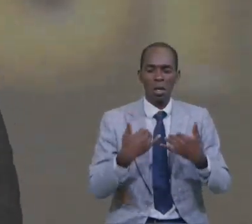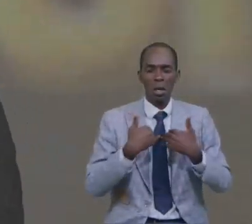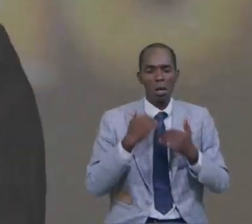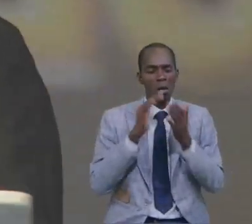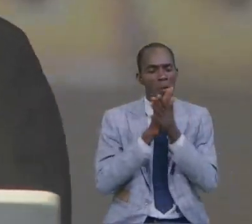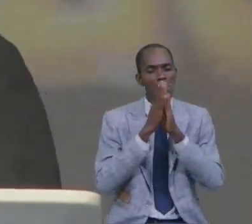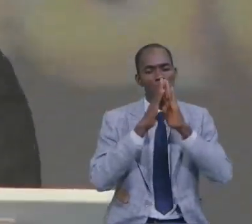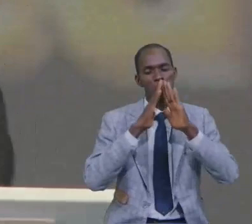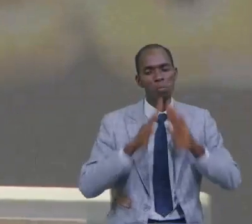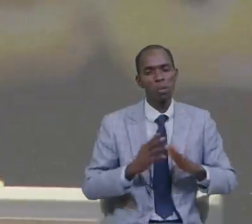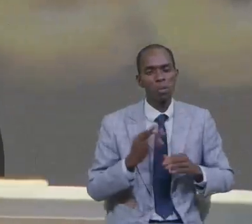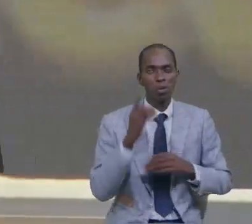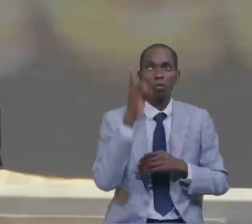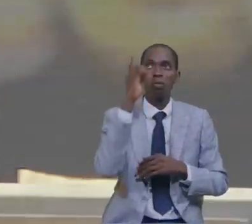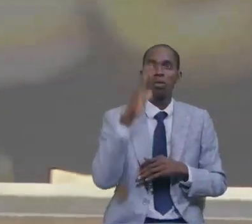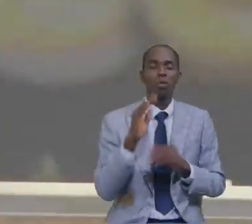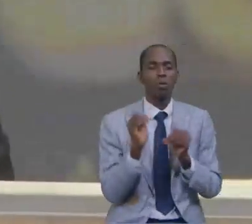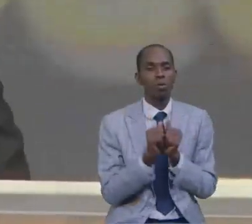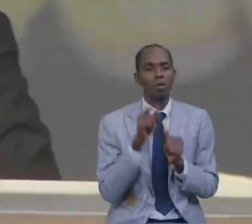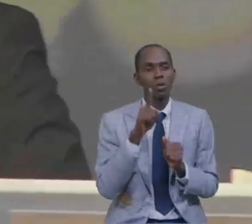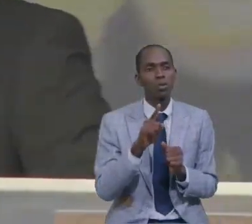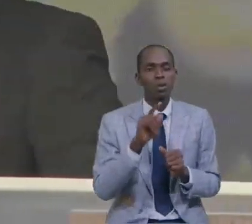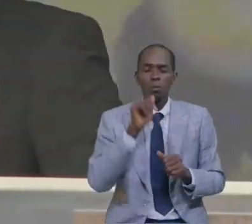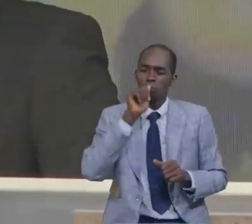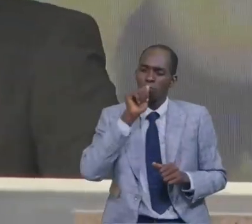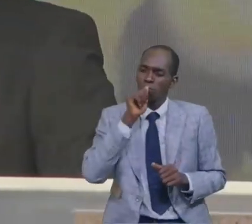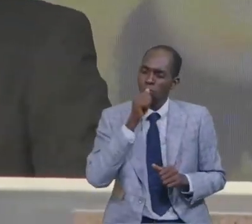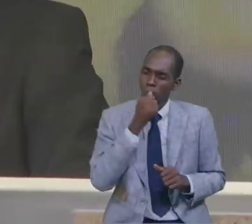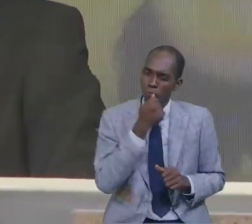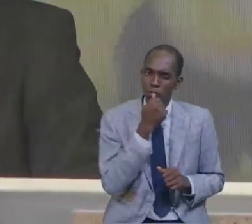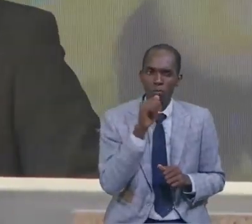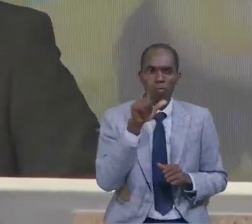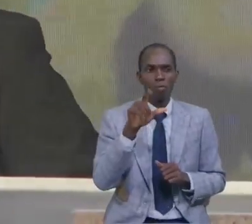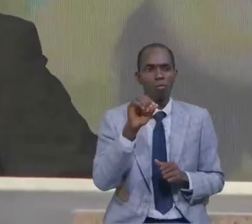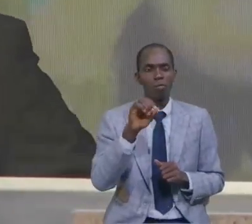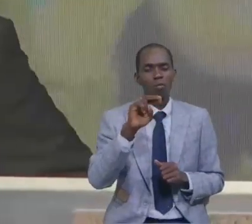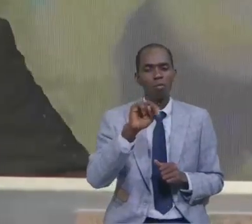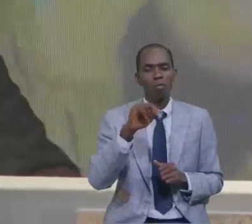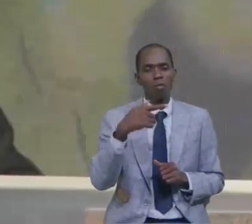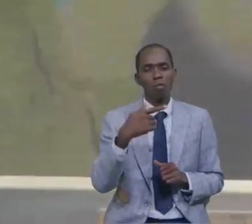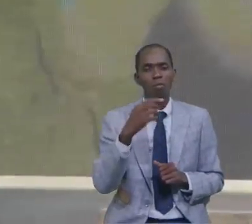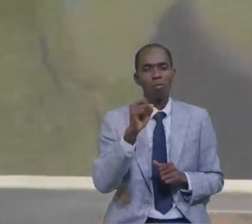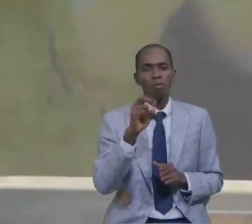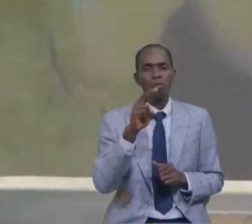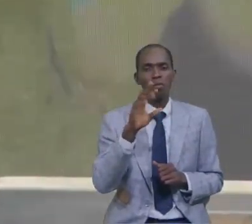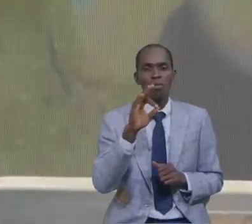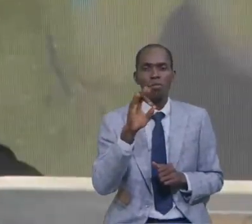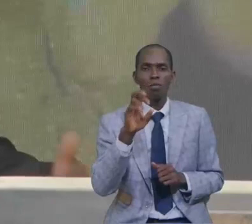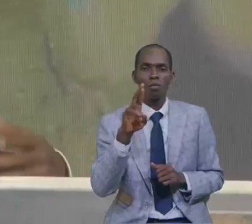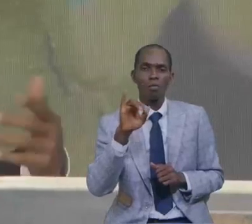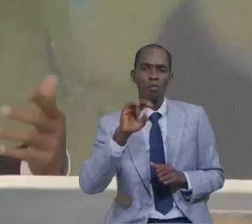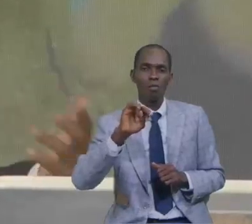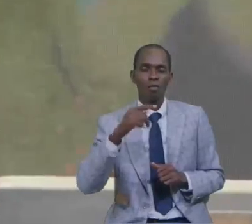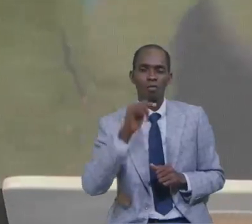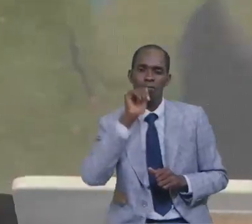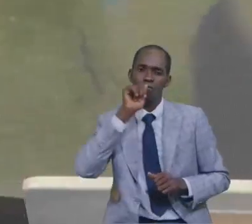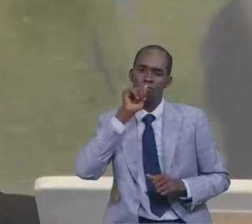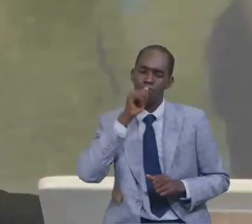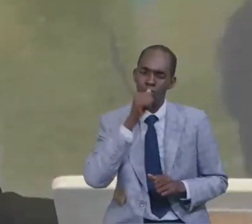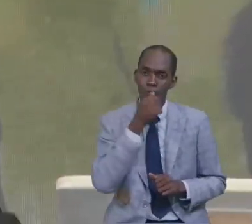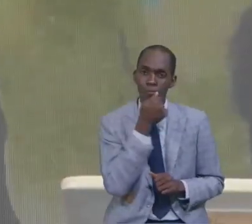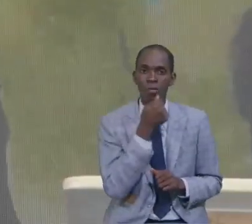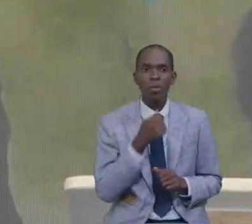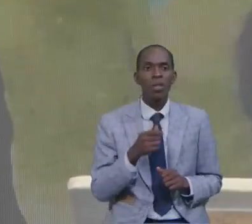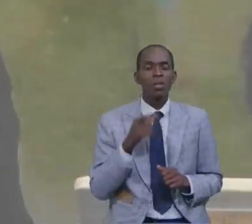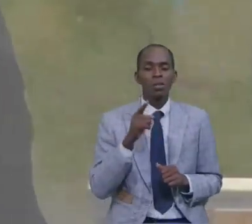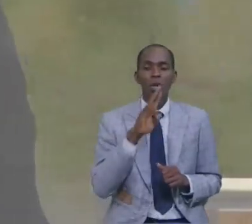like an iron hand handling other people, not caring for their lives anymore. And